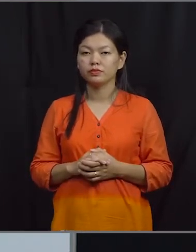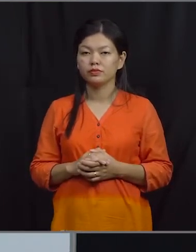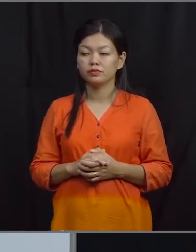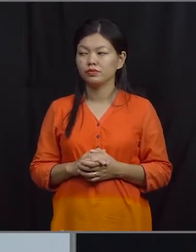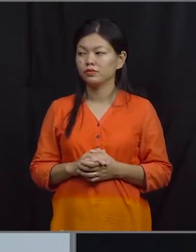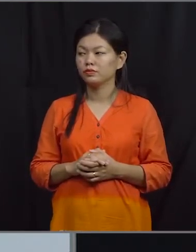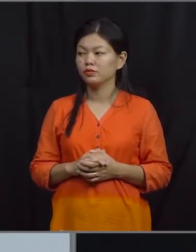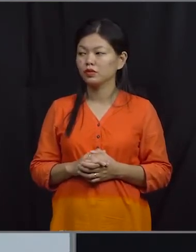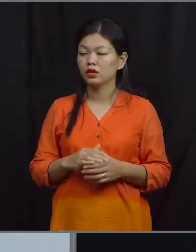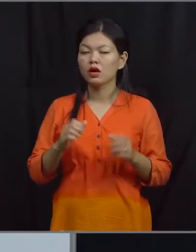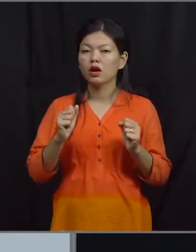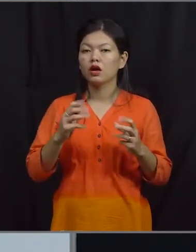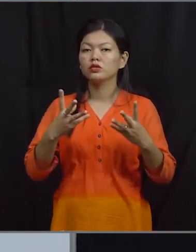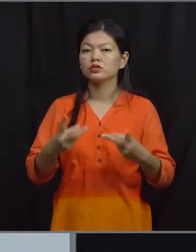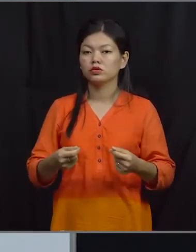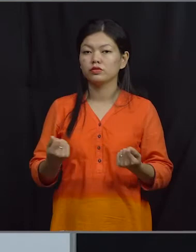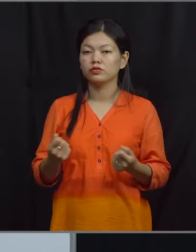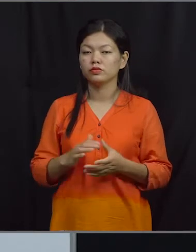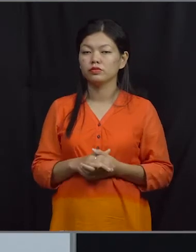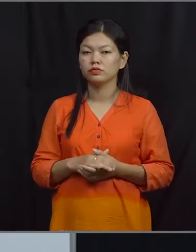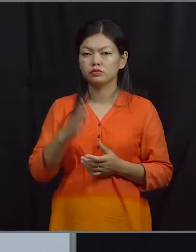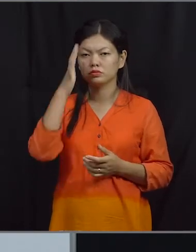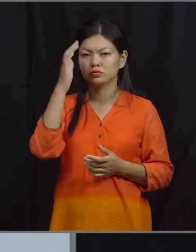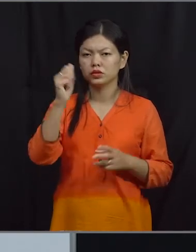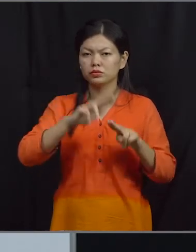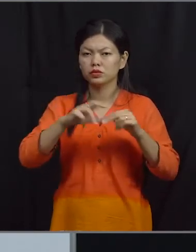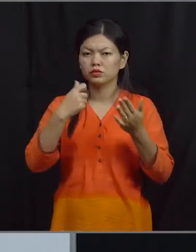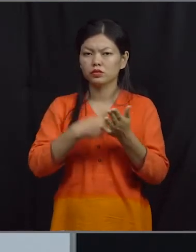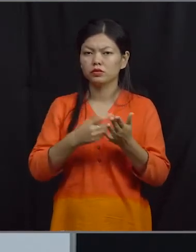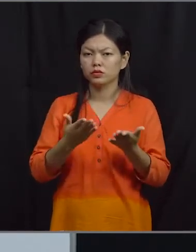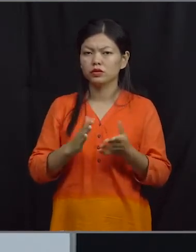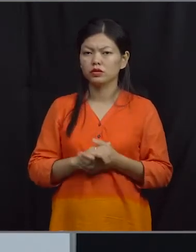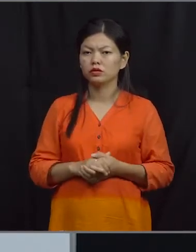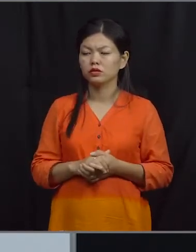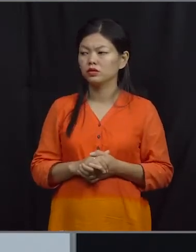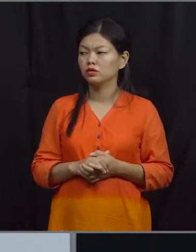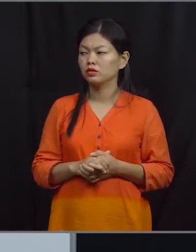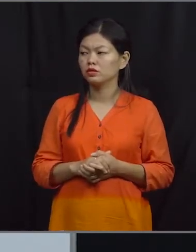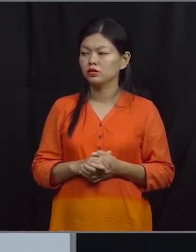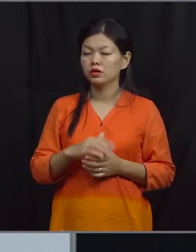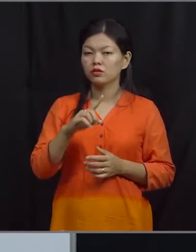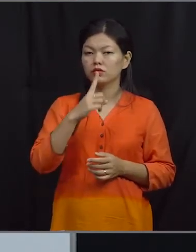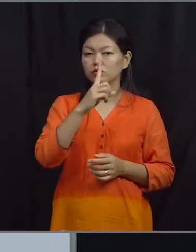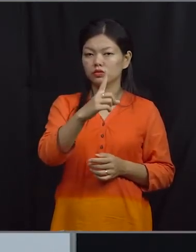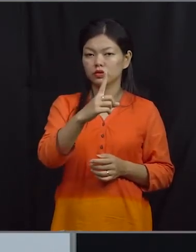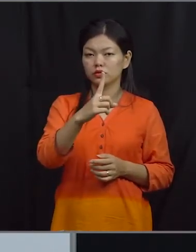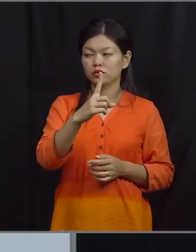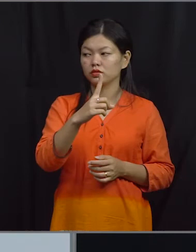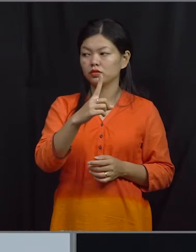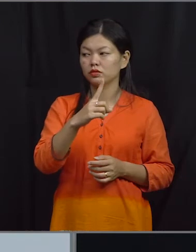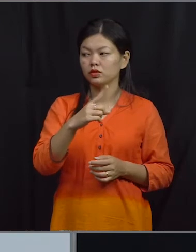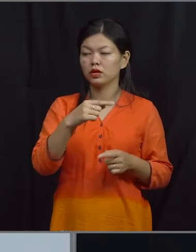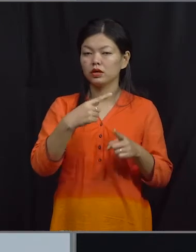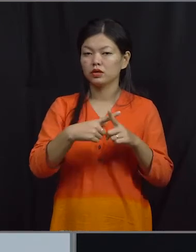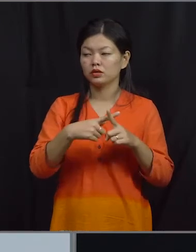All right. So, how do we find out? Do you remember? Yes. So, we take 1